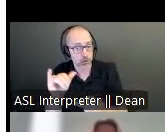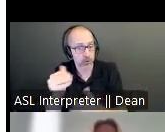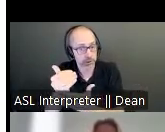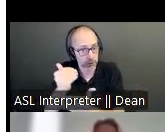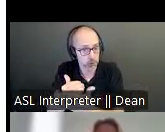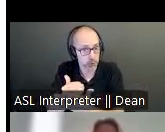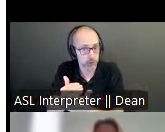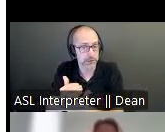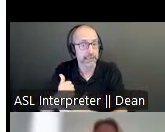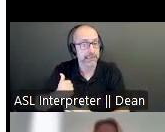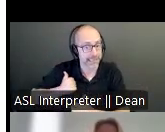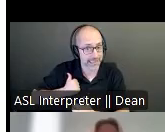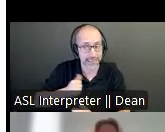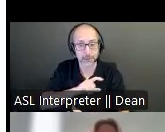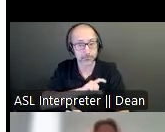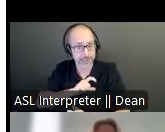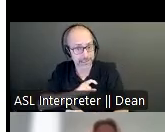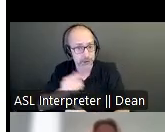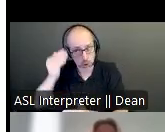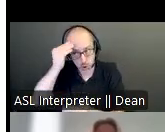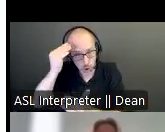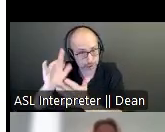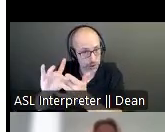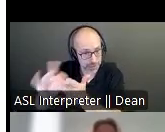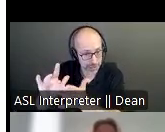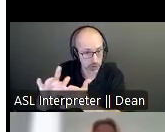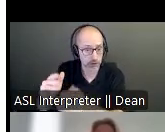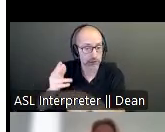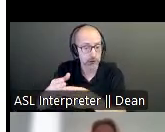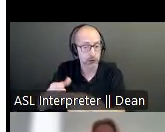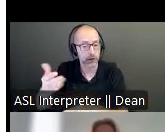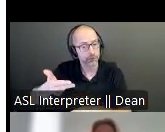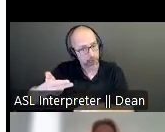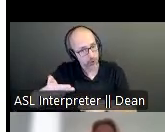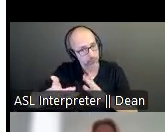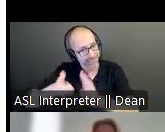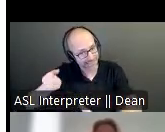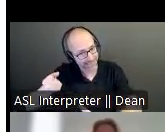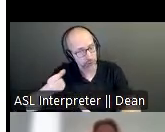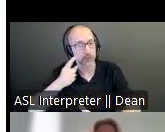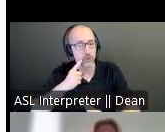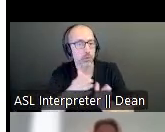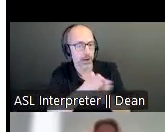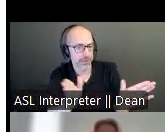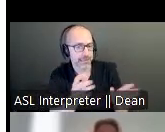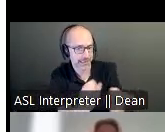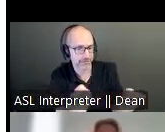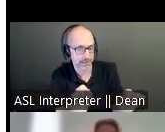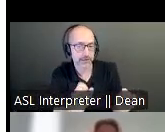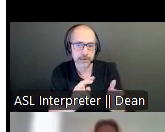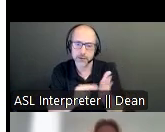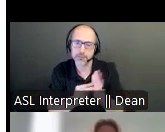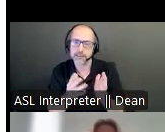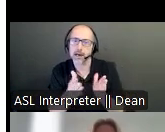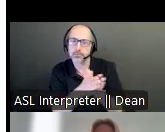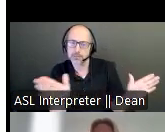Police Knowledge Network, which is called Firearm Seizures in the Interest of Public Safety. And that has to do with public safety search